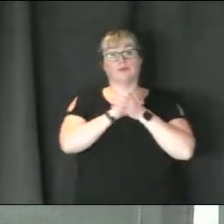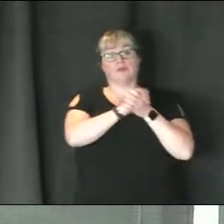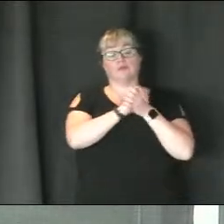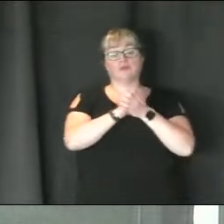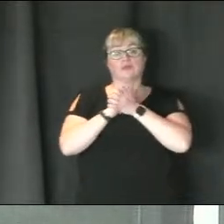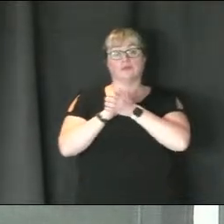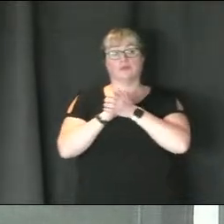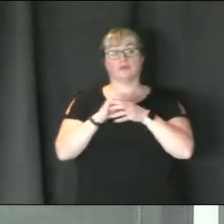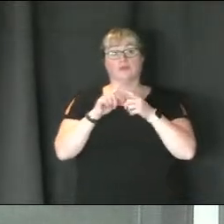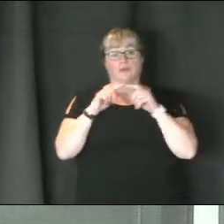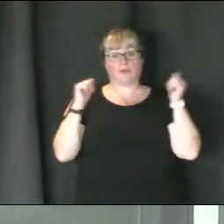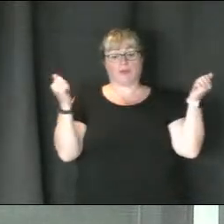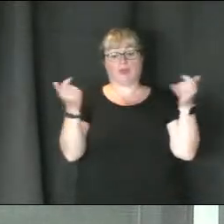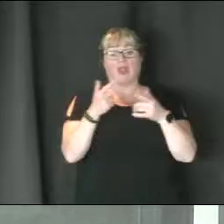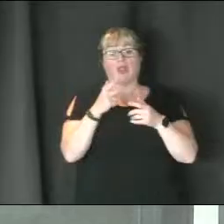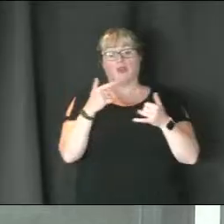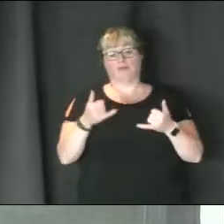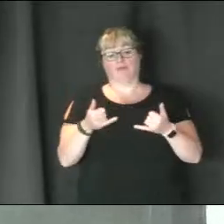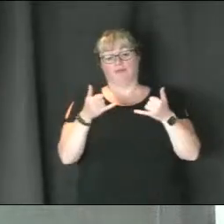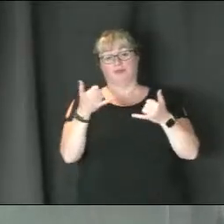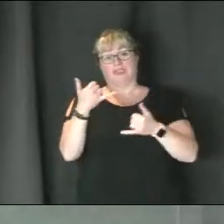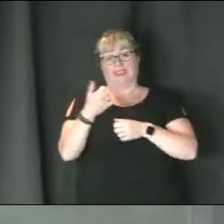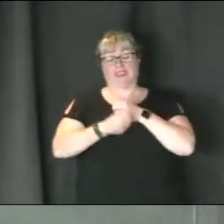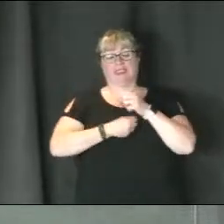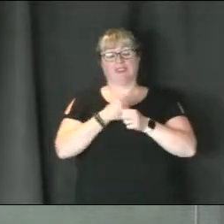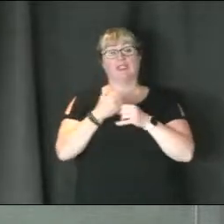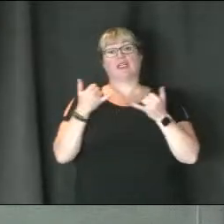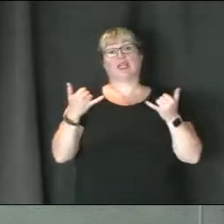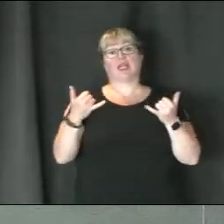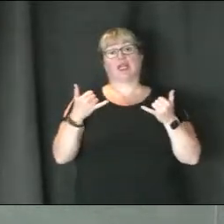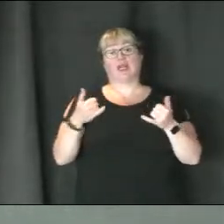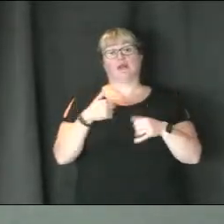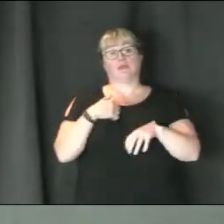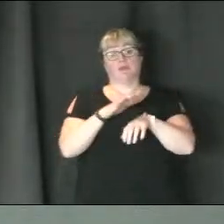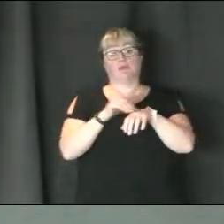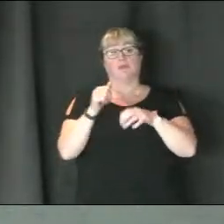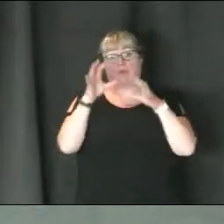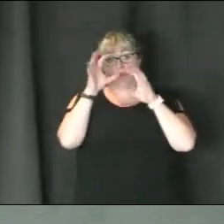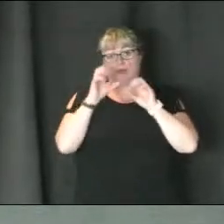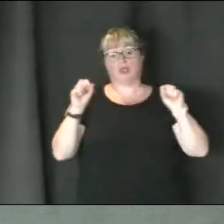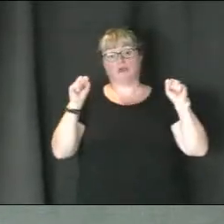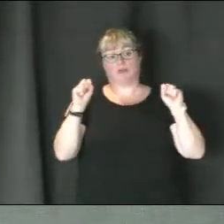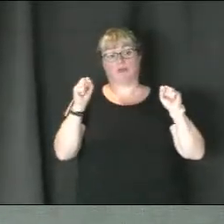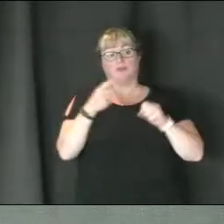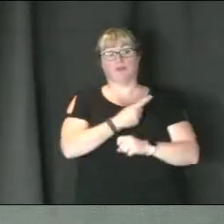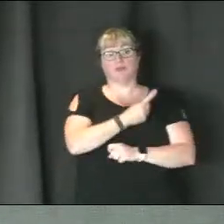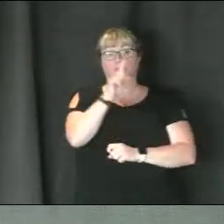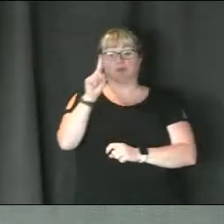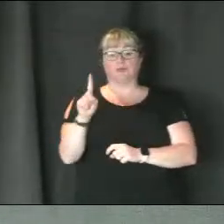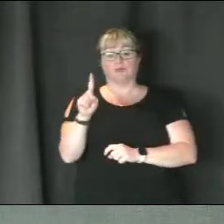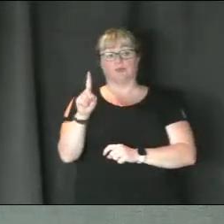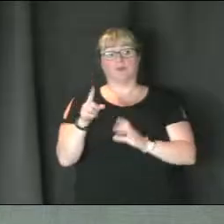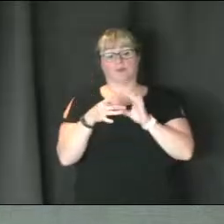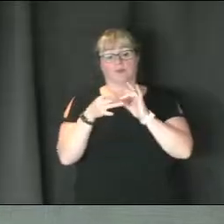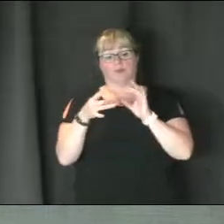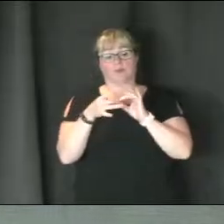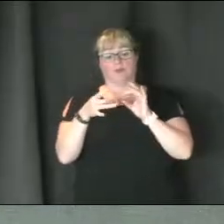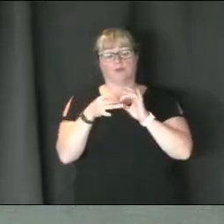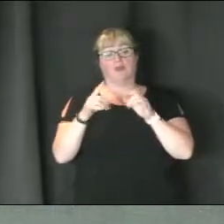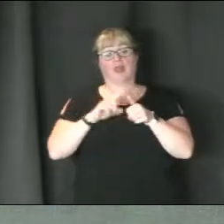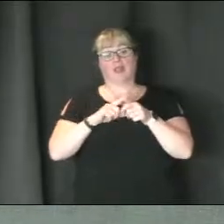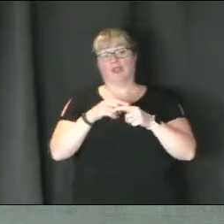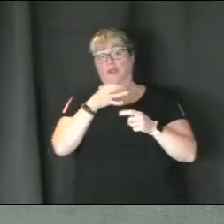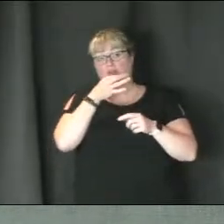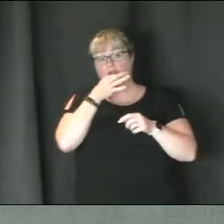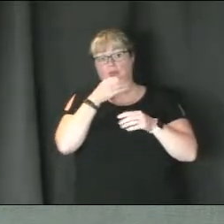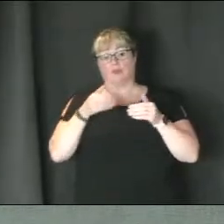Congratulations to each of this year's recipients. Now, I would like to invite the Premier to come forward to say a few words before proceeding with